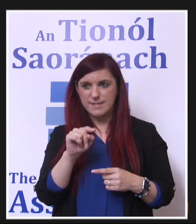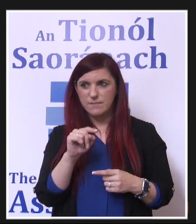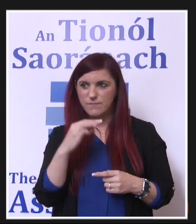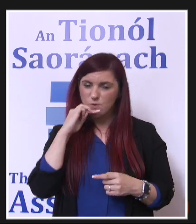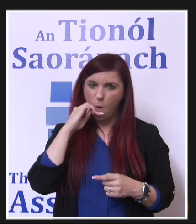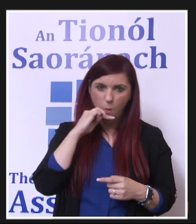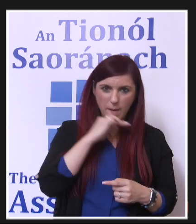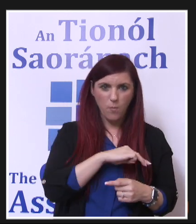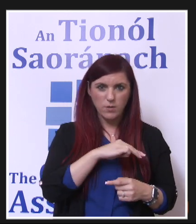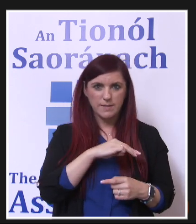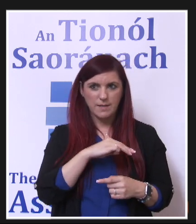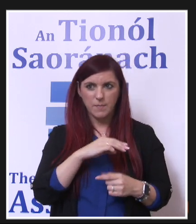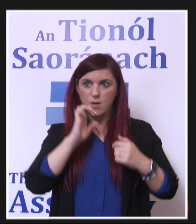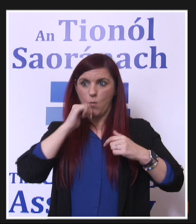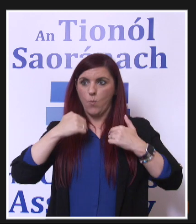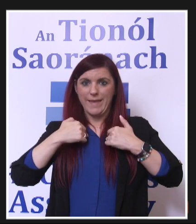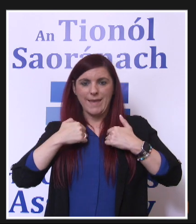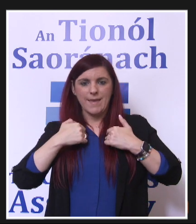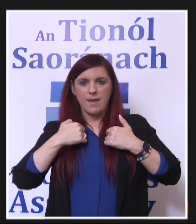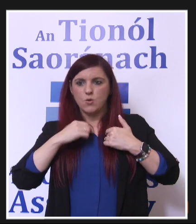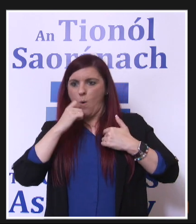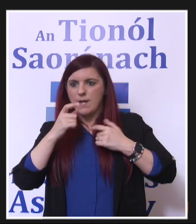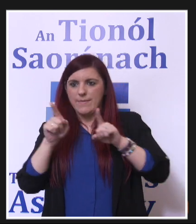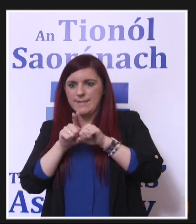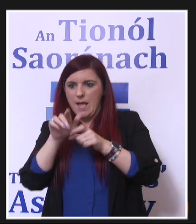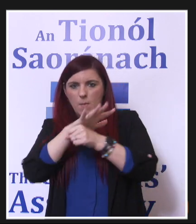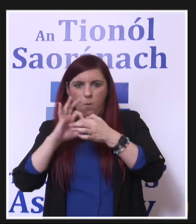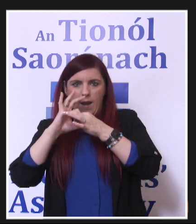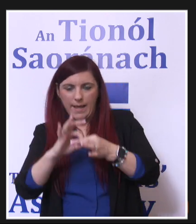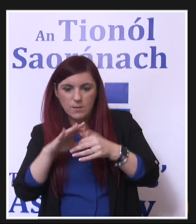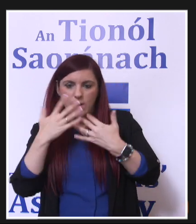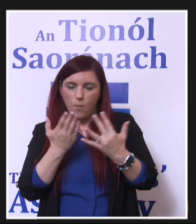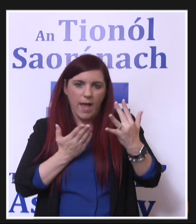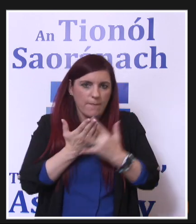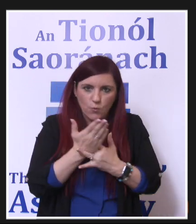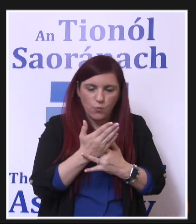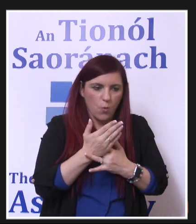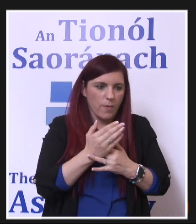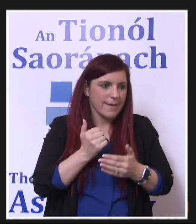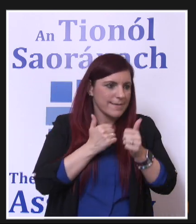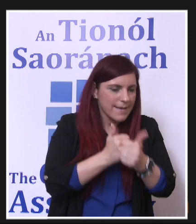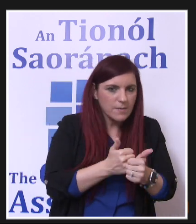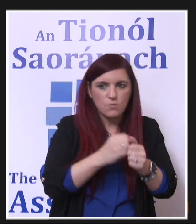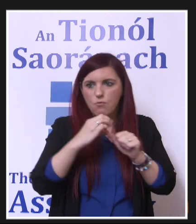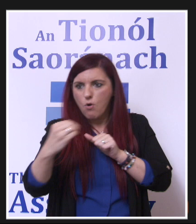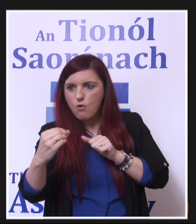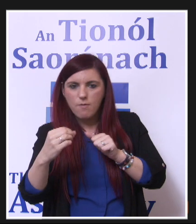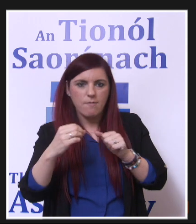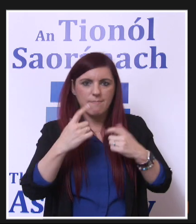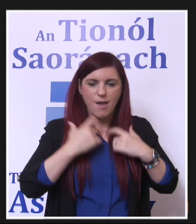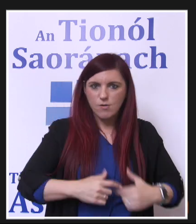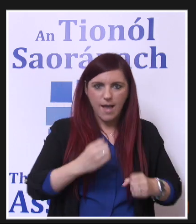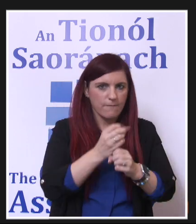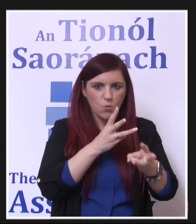the district council. So we have to give more and more. And I was speaking of the municipal police, for